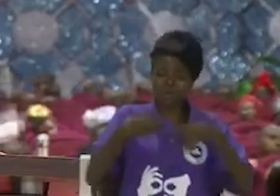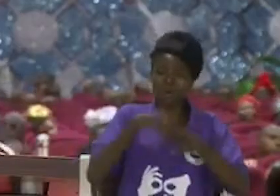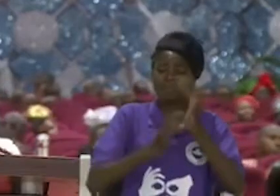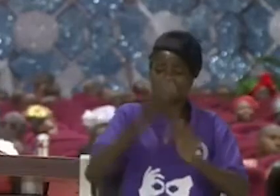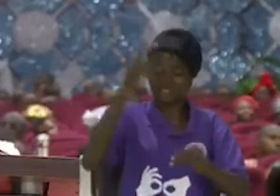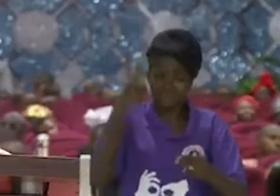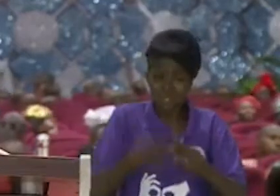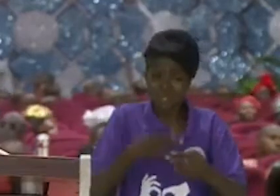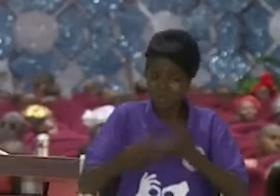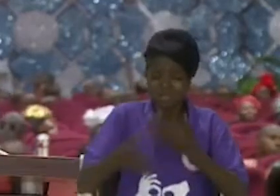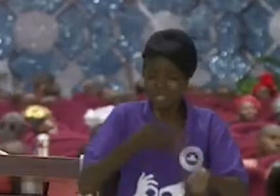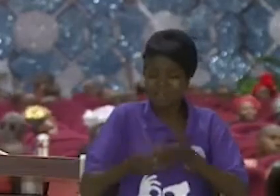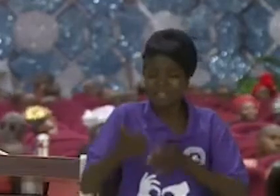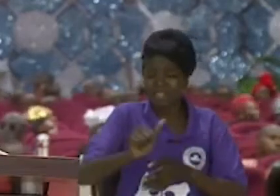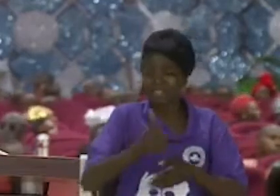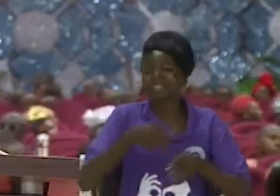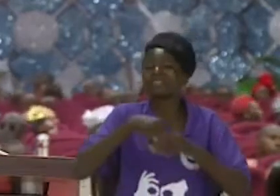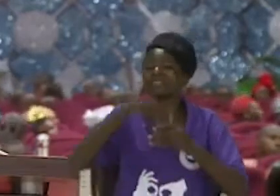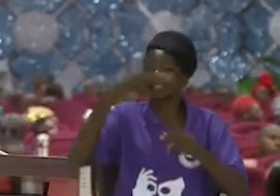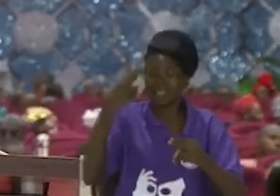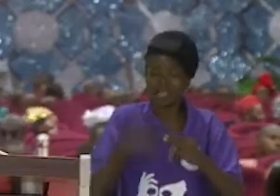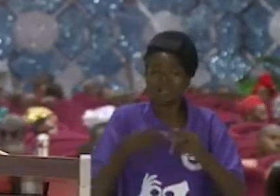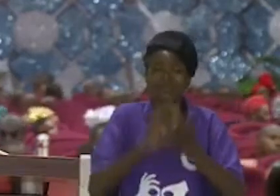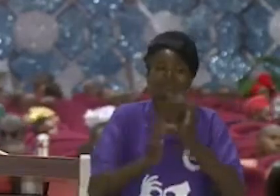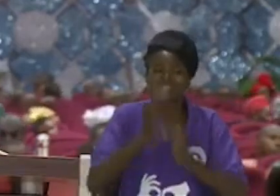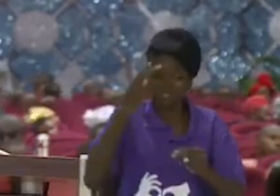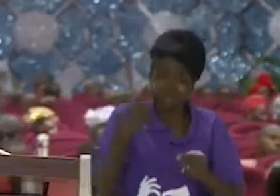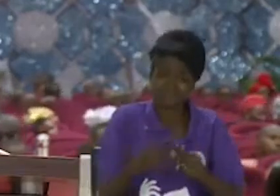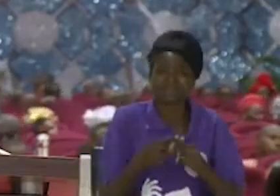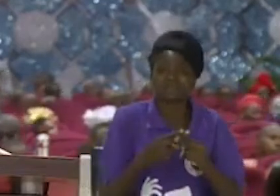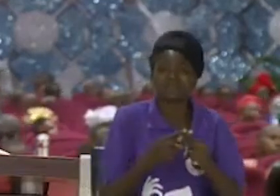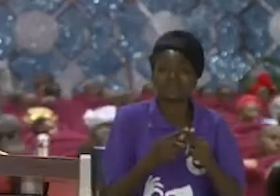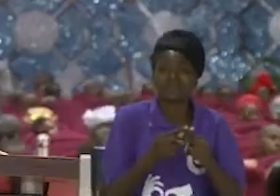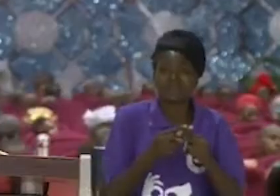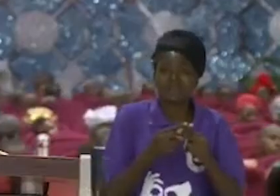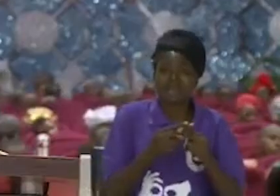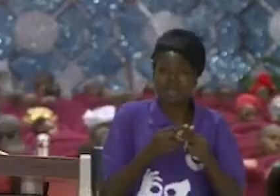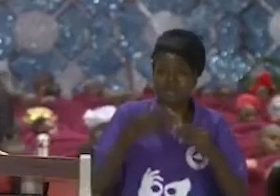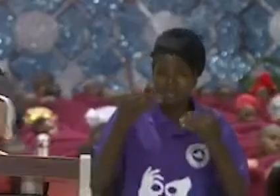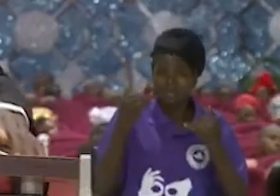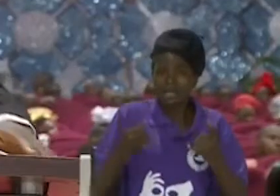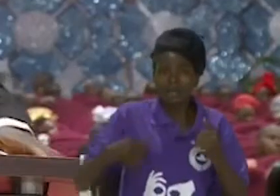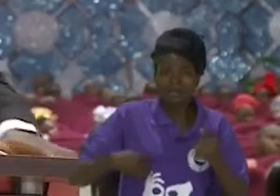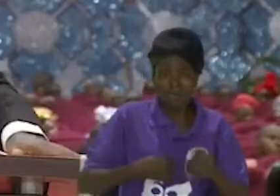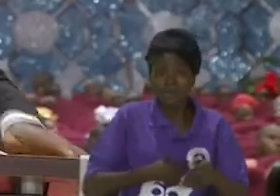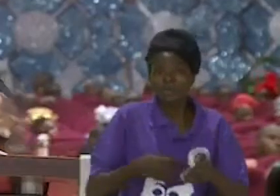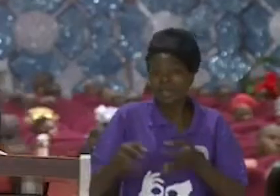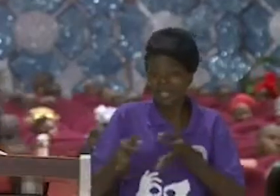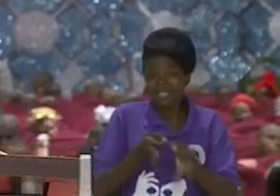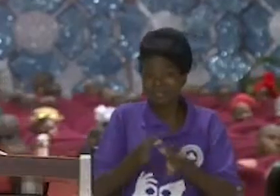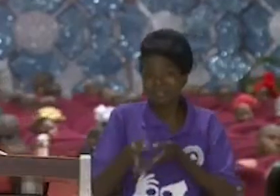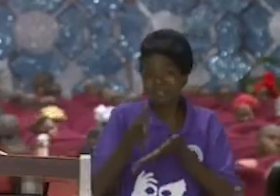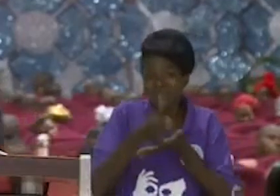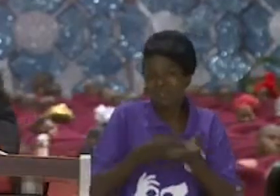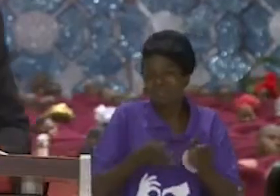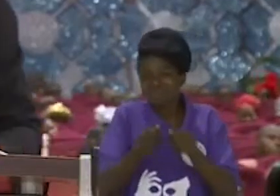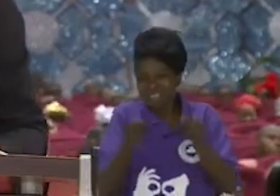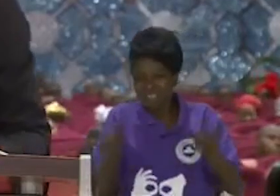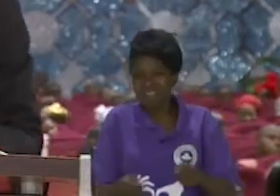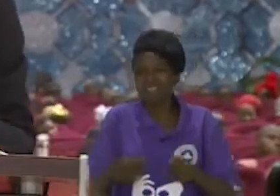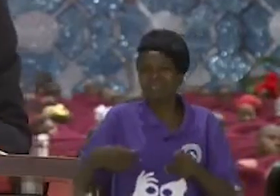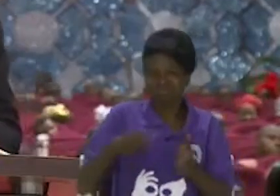listen to our voice. In the mighty name of Jesus. Quickly, what are some of the areas where we can exercise